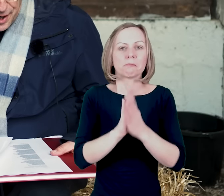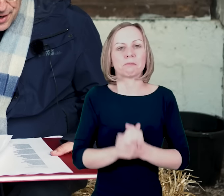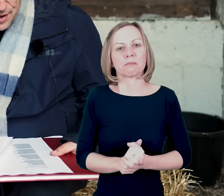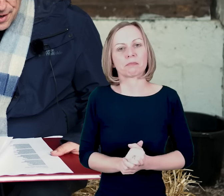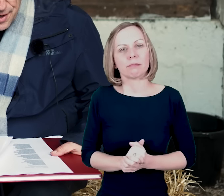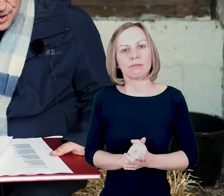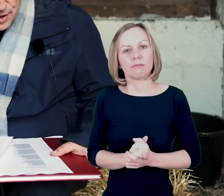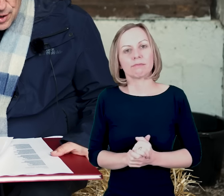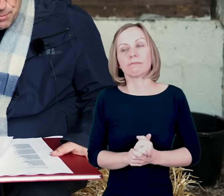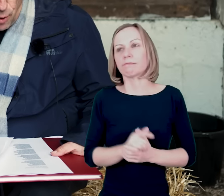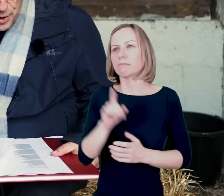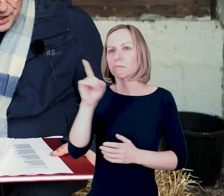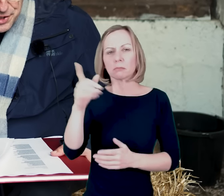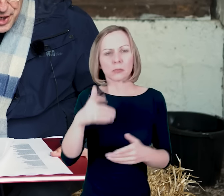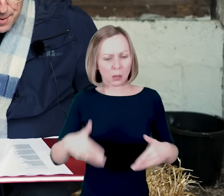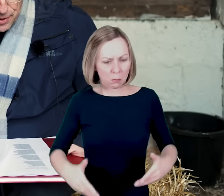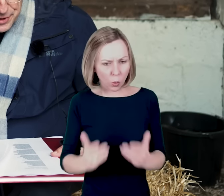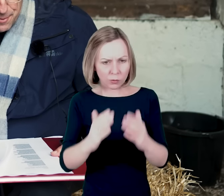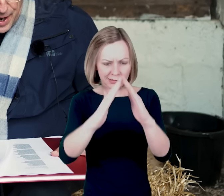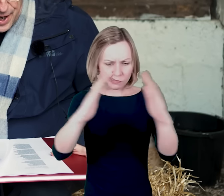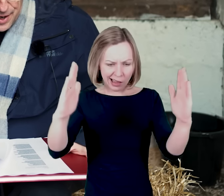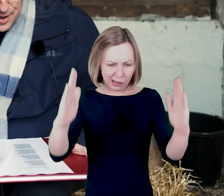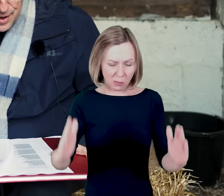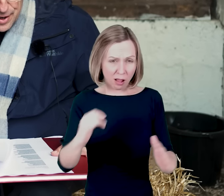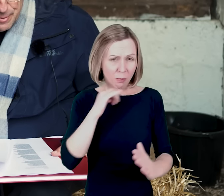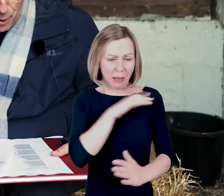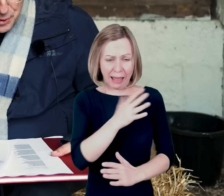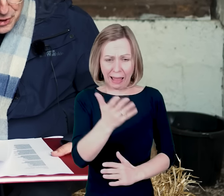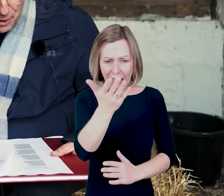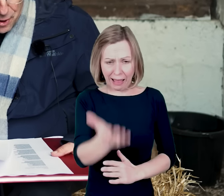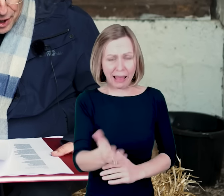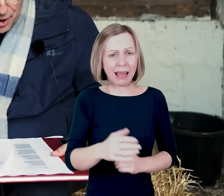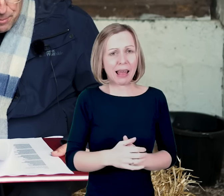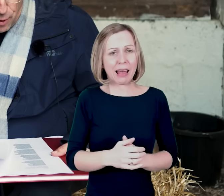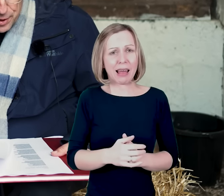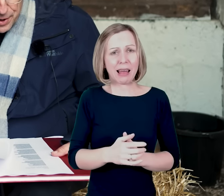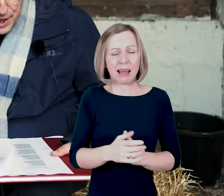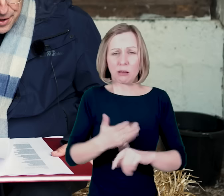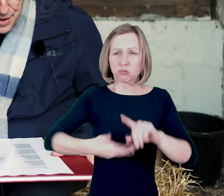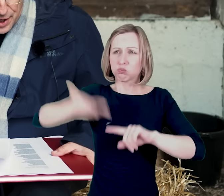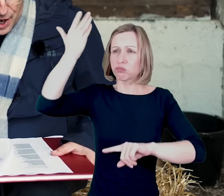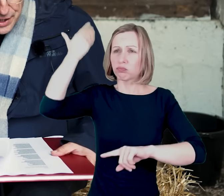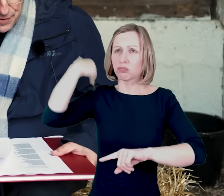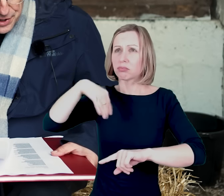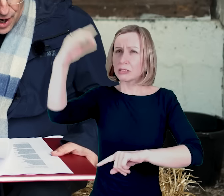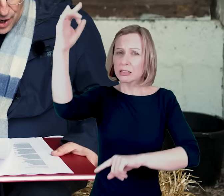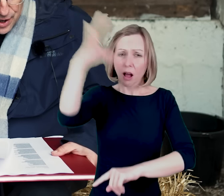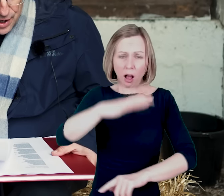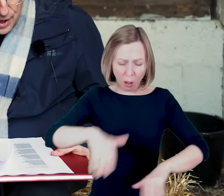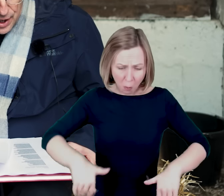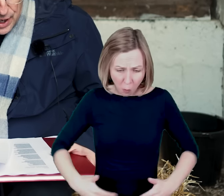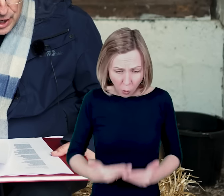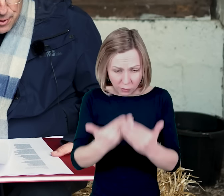pray. Born in a stable so bare, born so long ago, born beneath the light of a